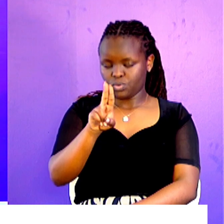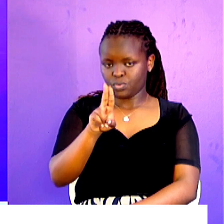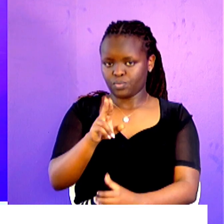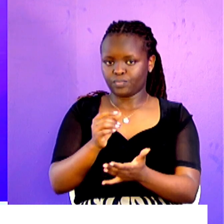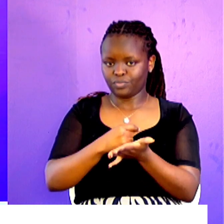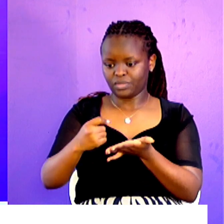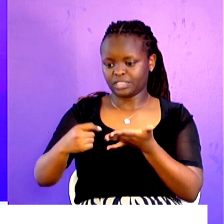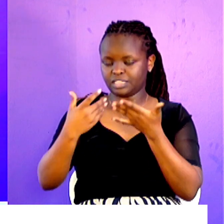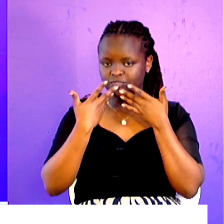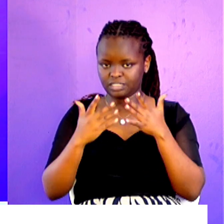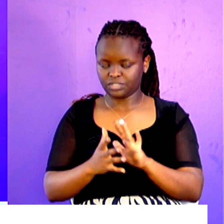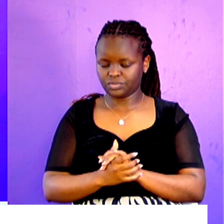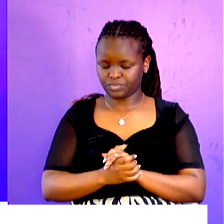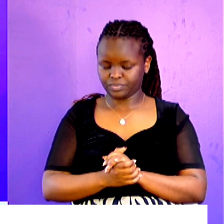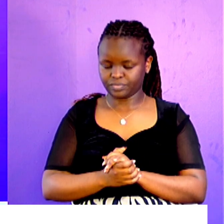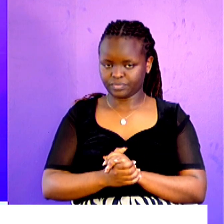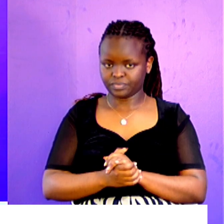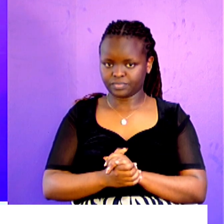MOU.